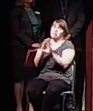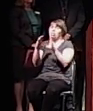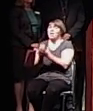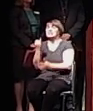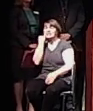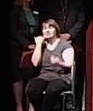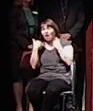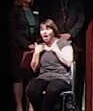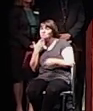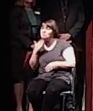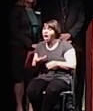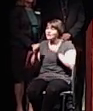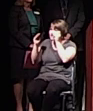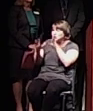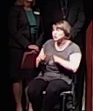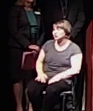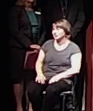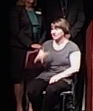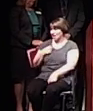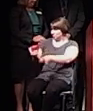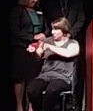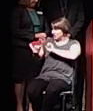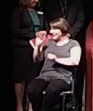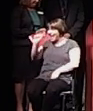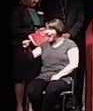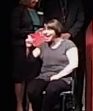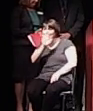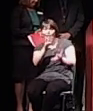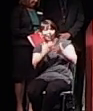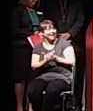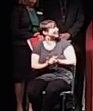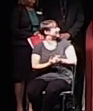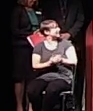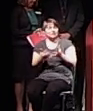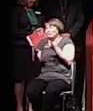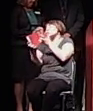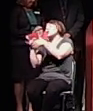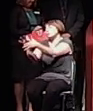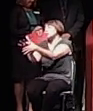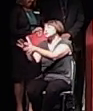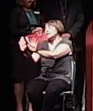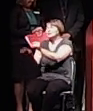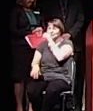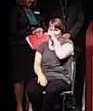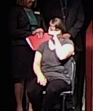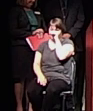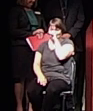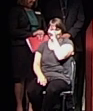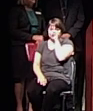have bad teachers. I received an A in her class. And there's some little context on this one too, because